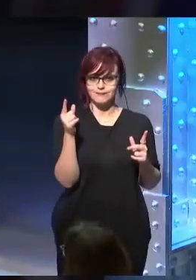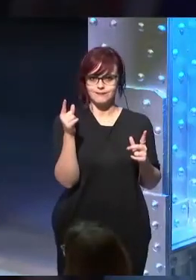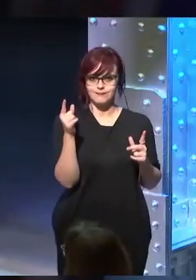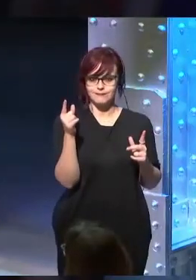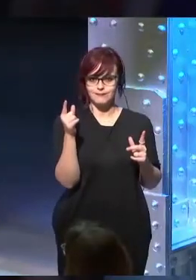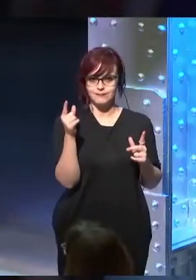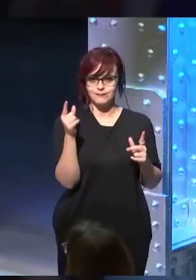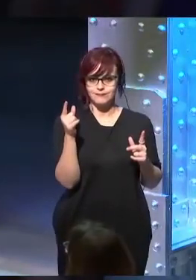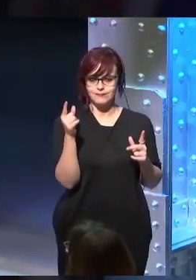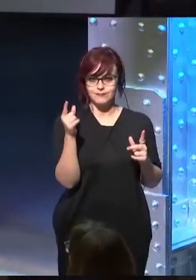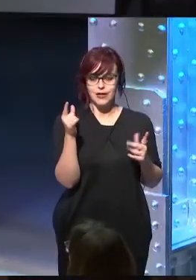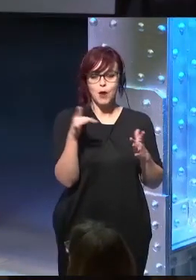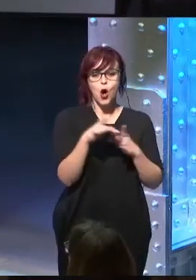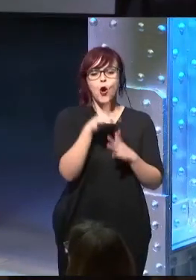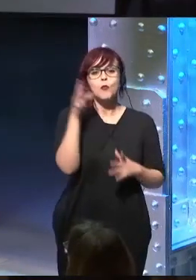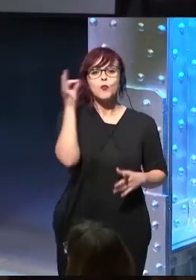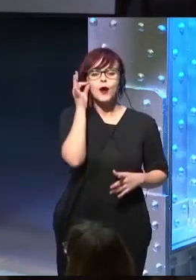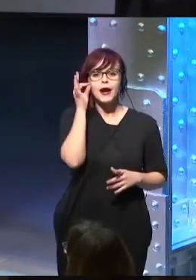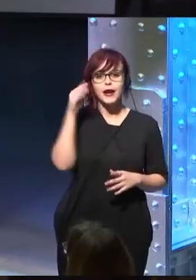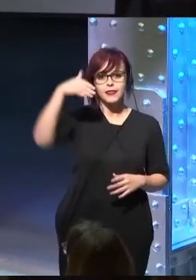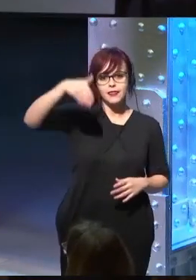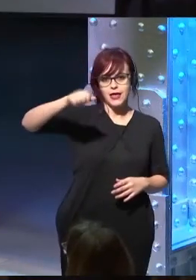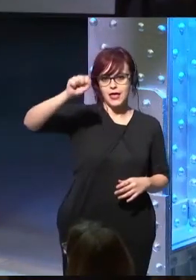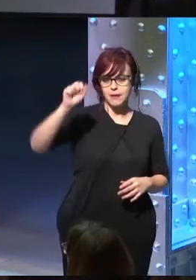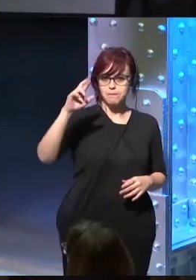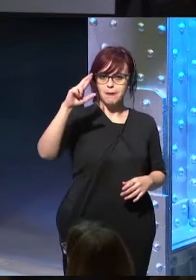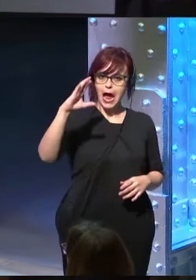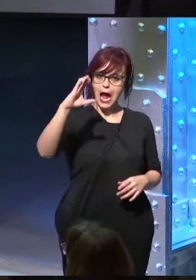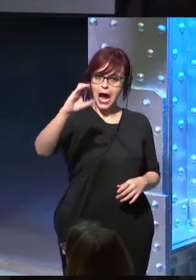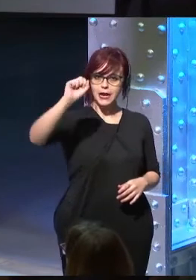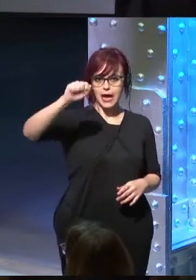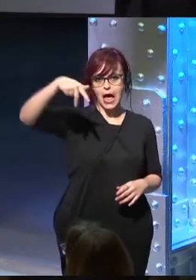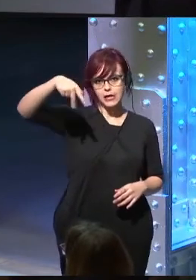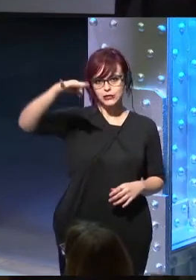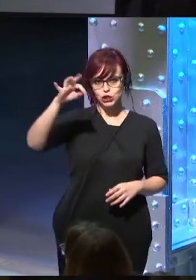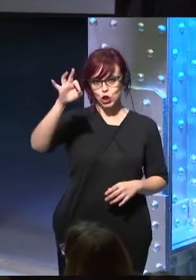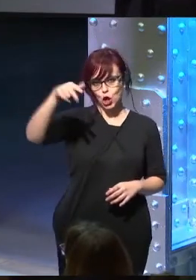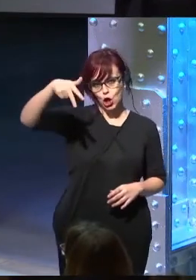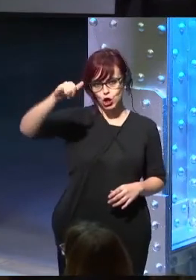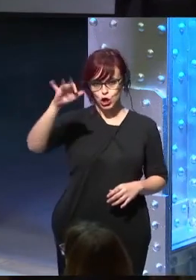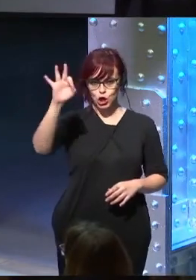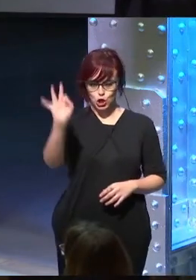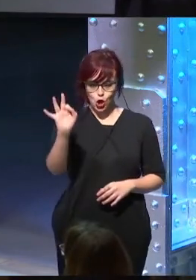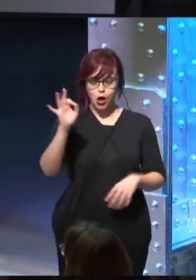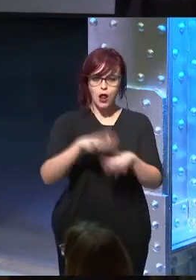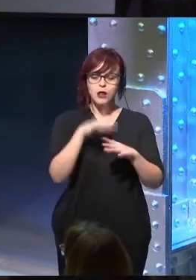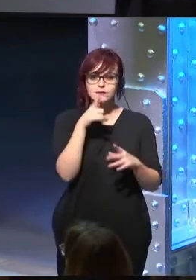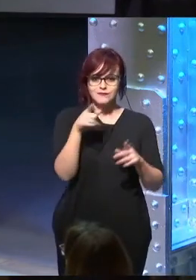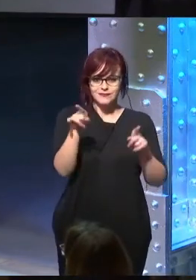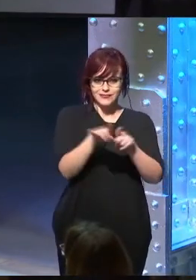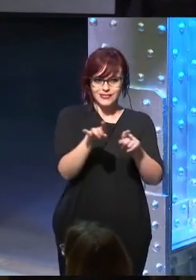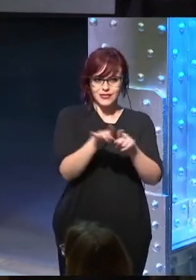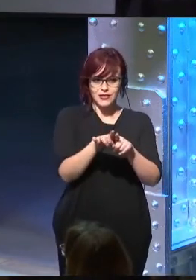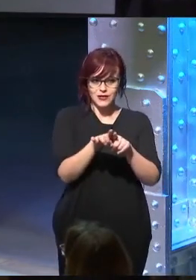Antony went into the Roman Forum, took out her hairpins, so it was said, and